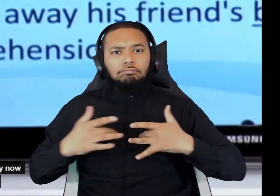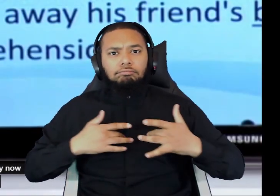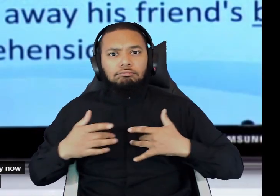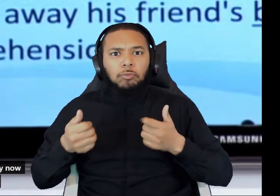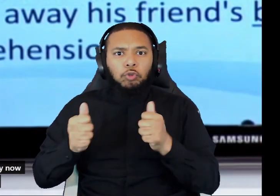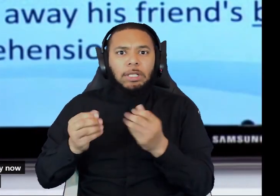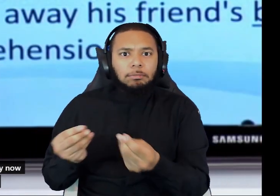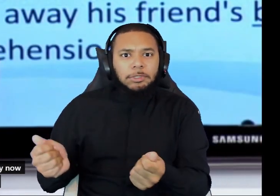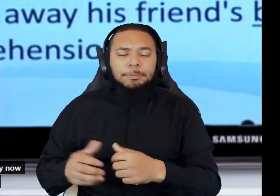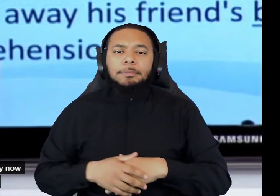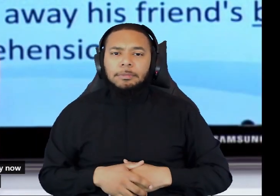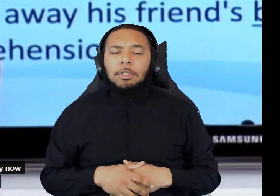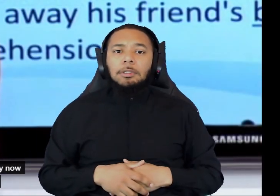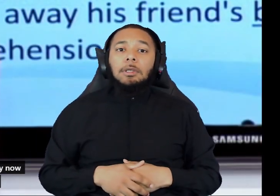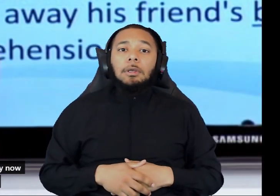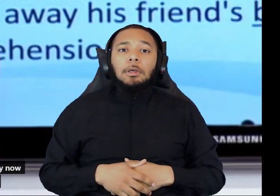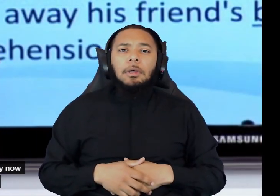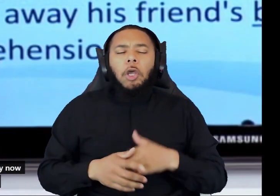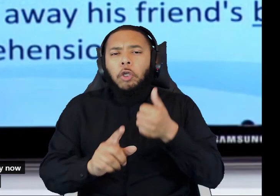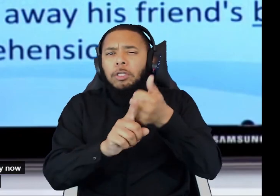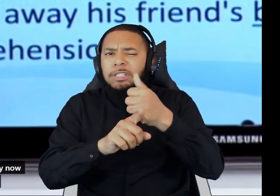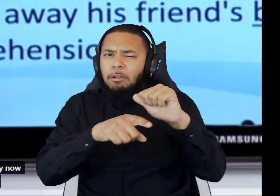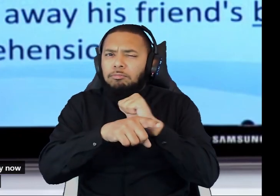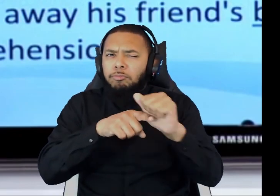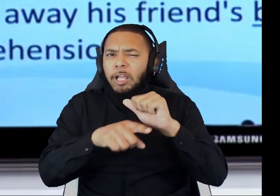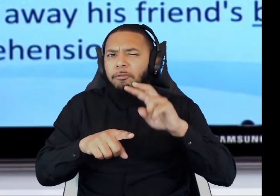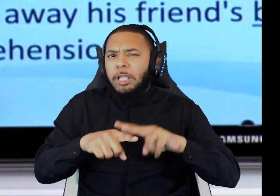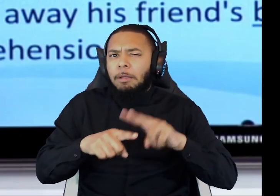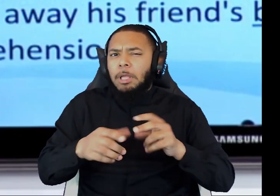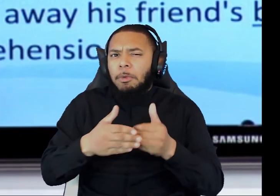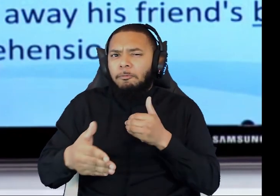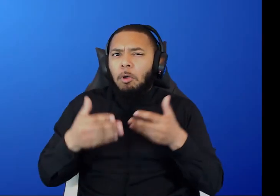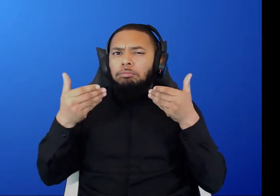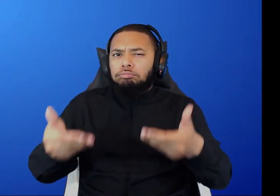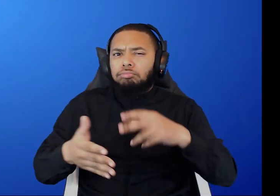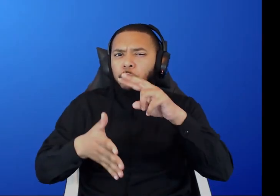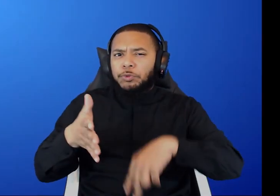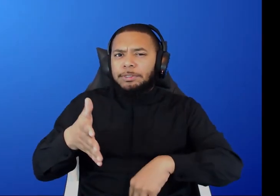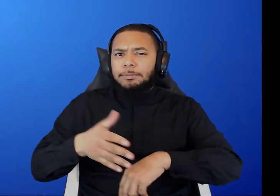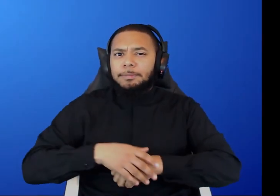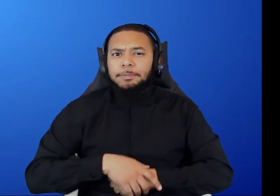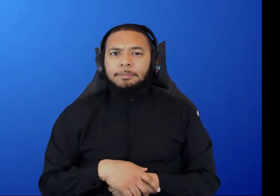All right, work with this vocabulary now before we read the story.